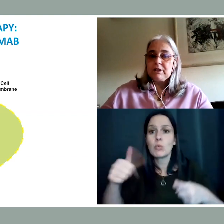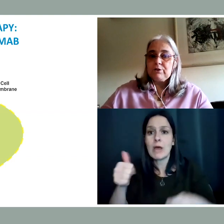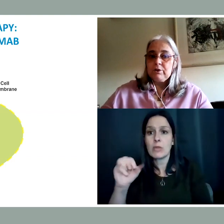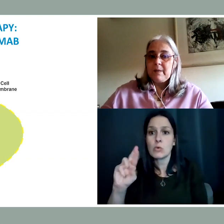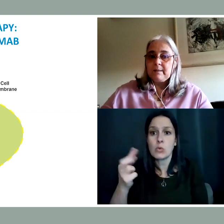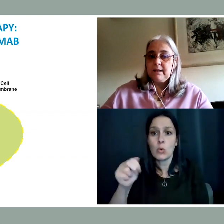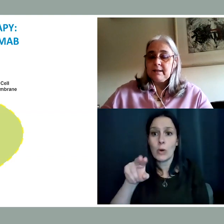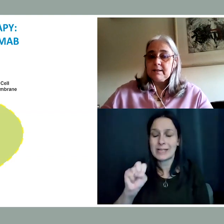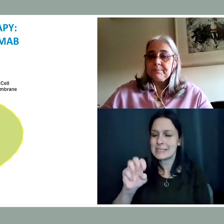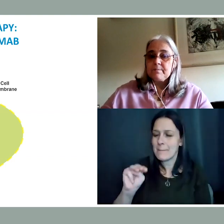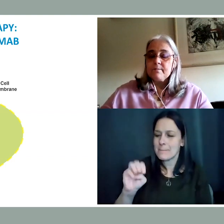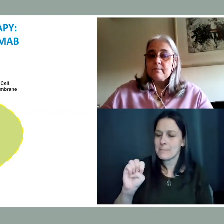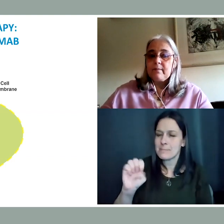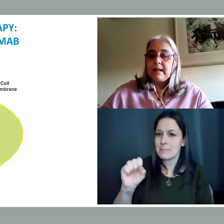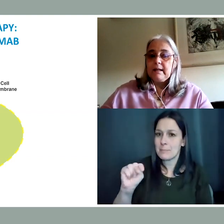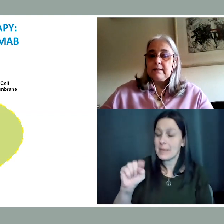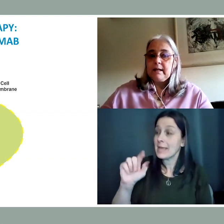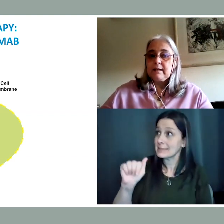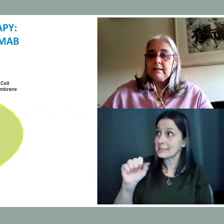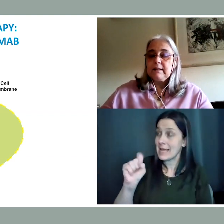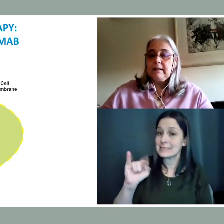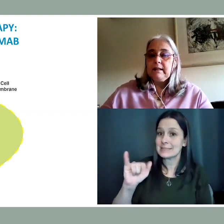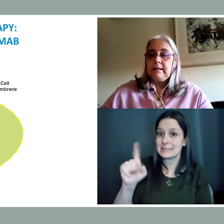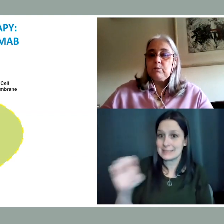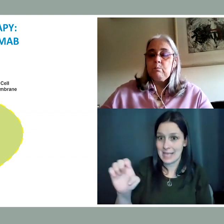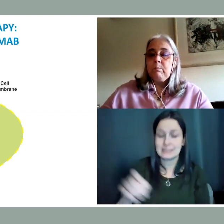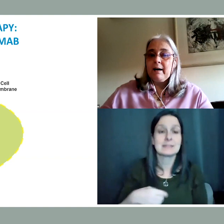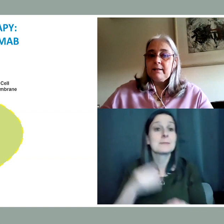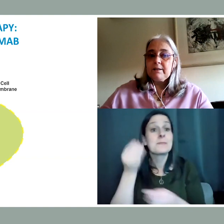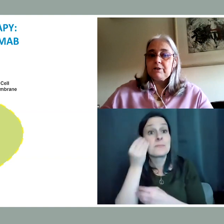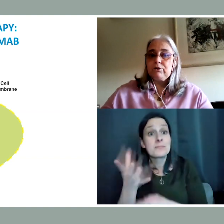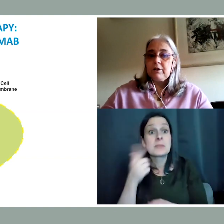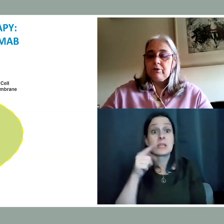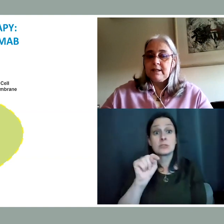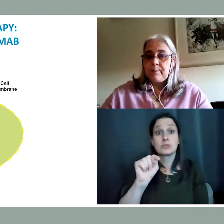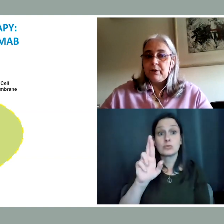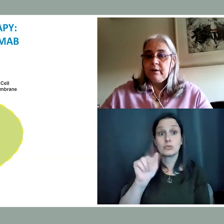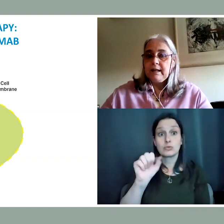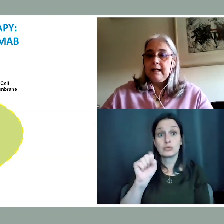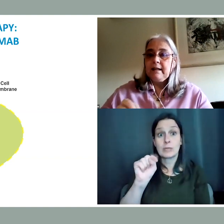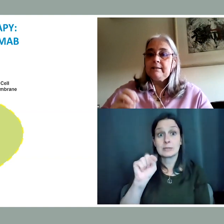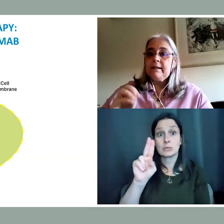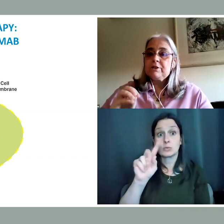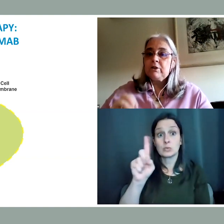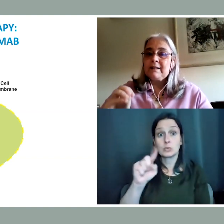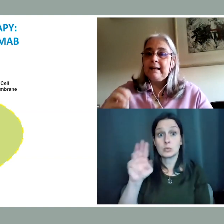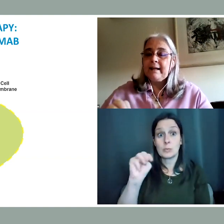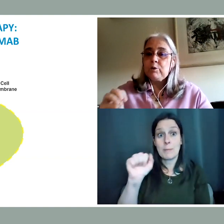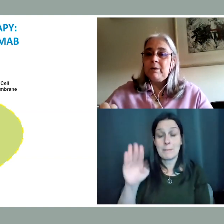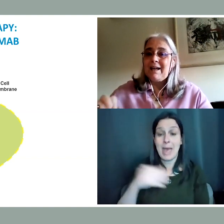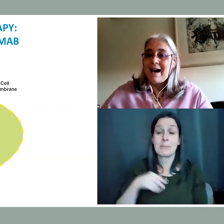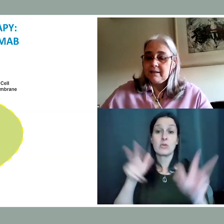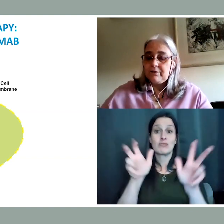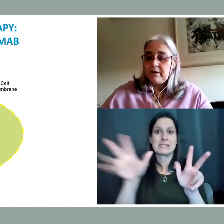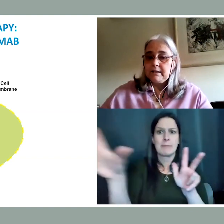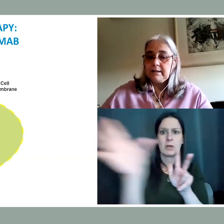what Trastuzumab does is that it binds to the receptor and does not let it